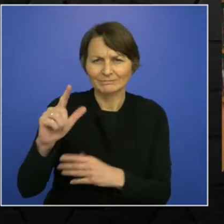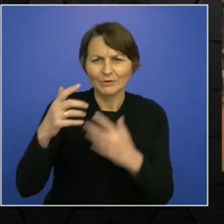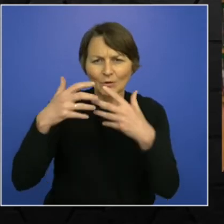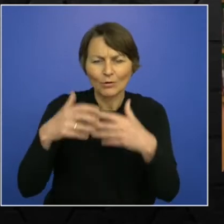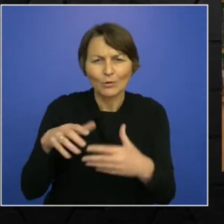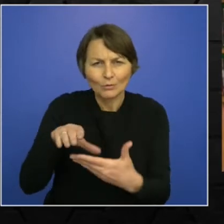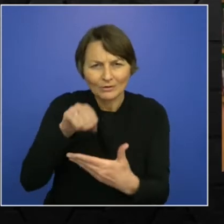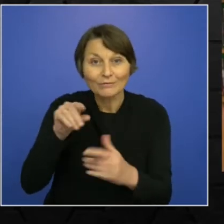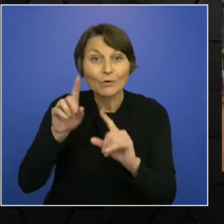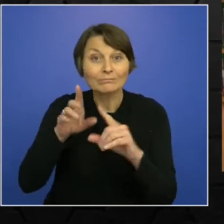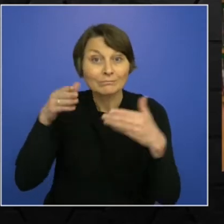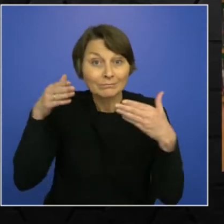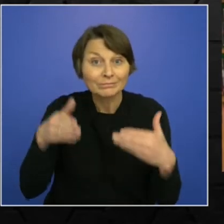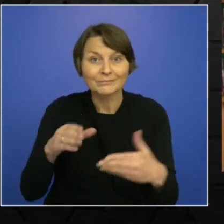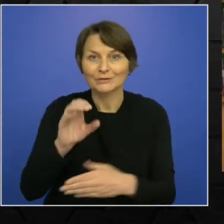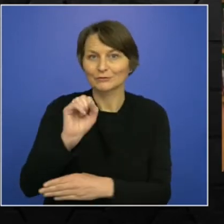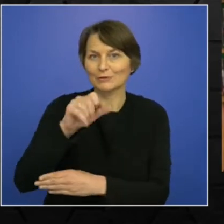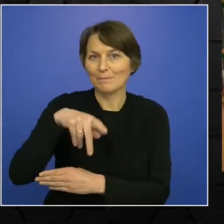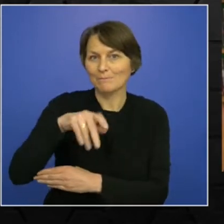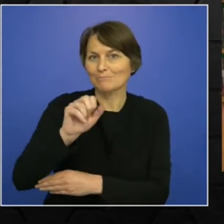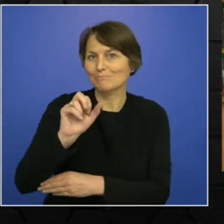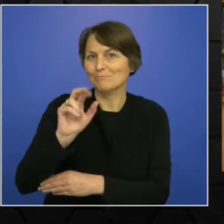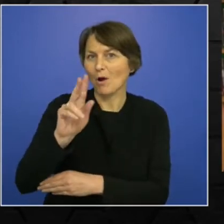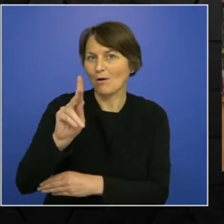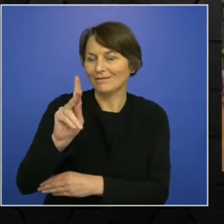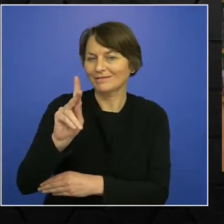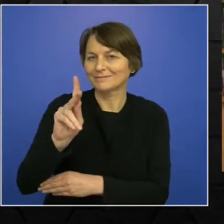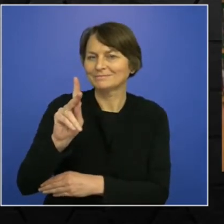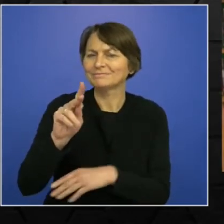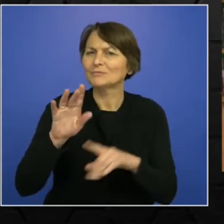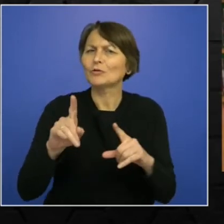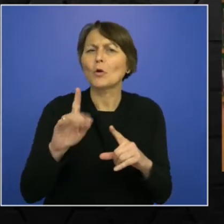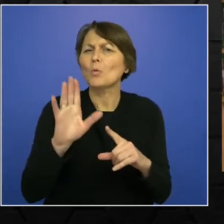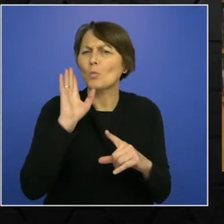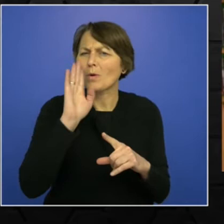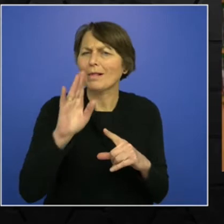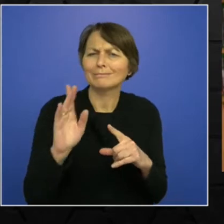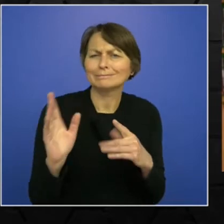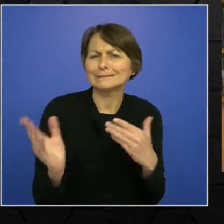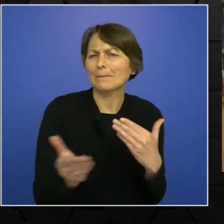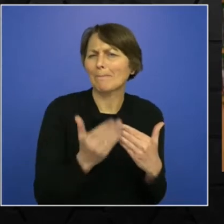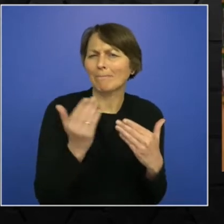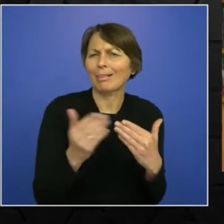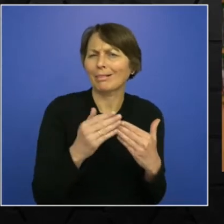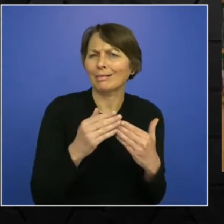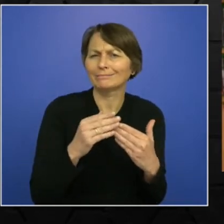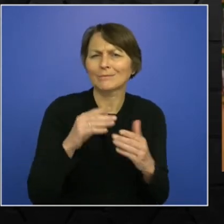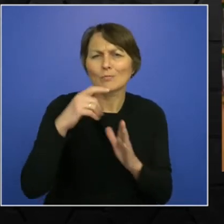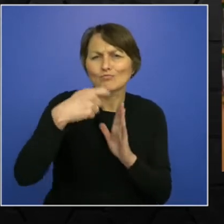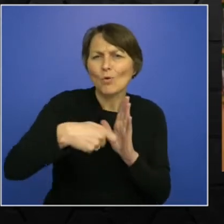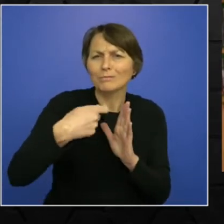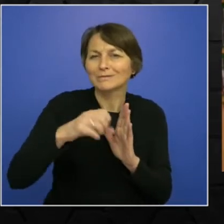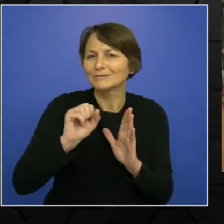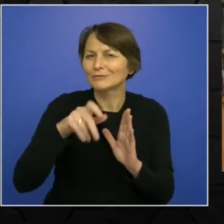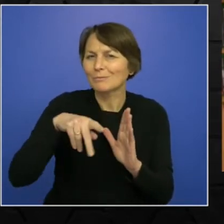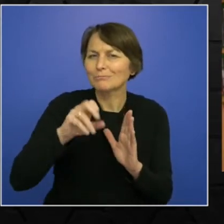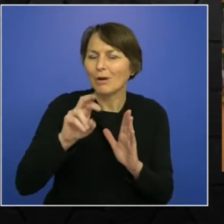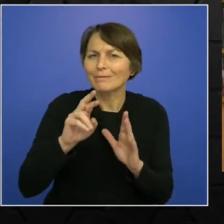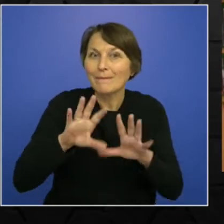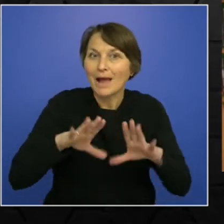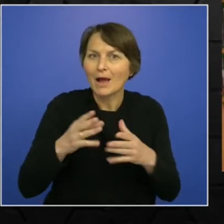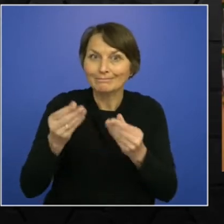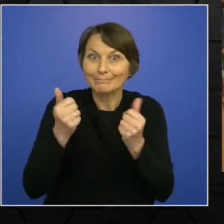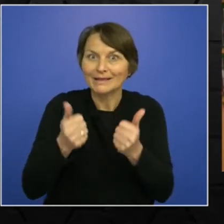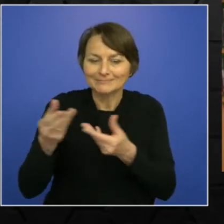session we'll learn about we'll make a simple Spark project to create a deep image classifier with transfer learning. So now that's one more another